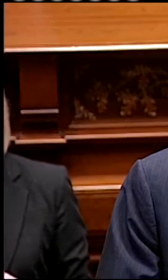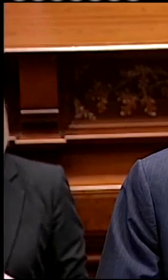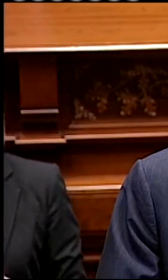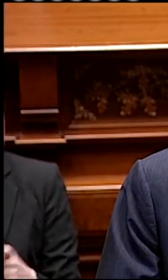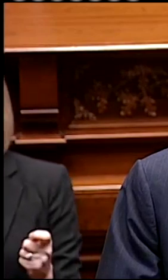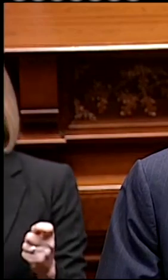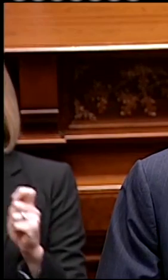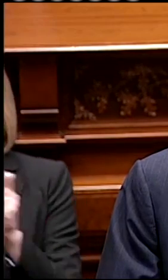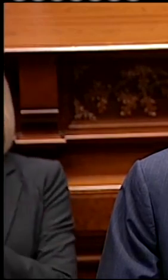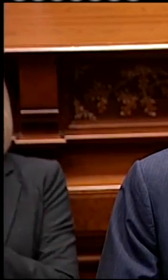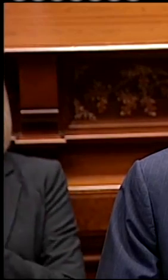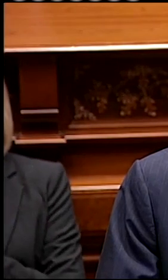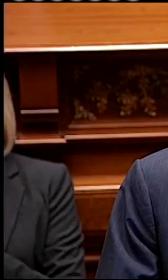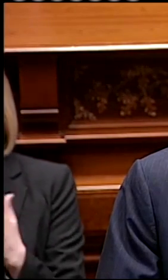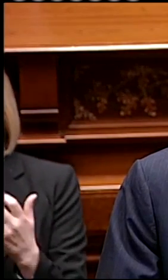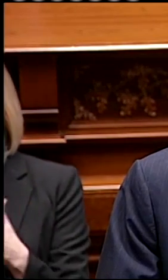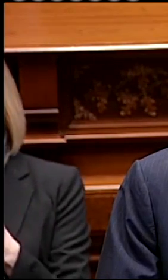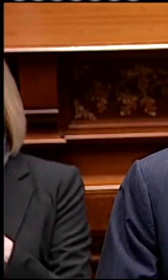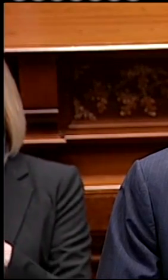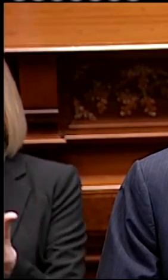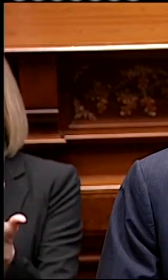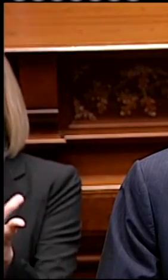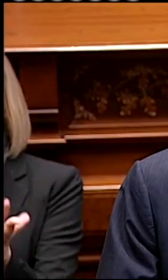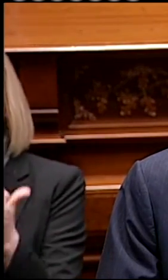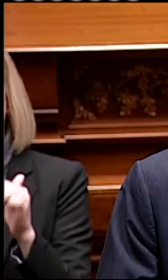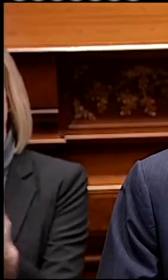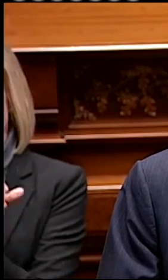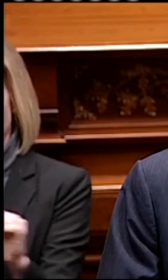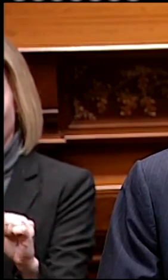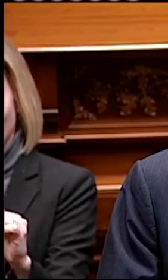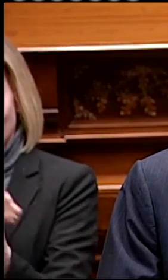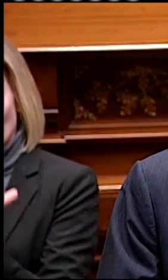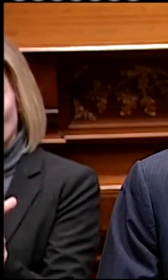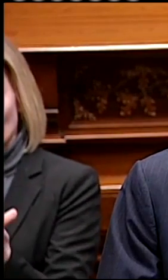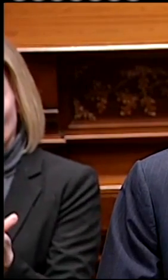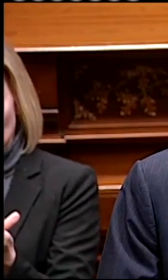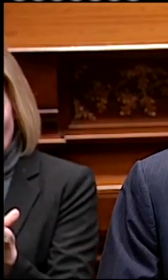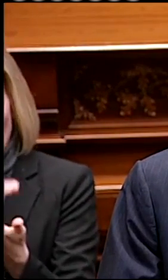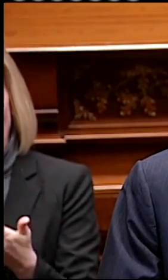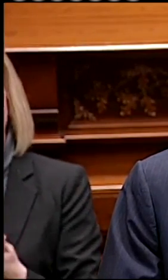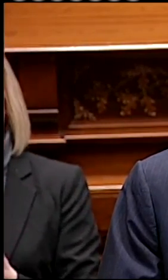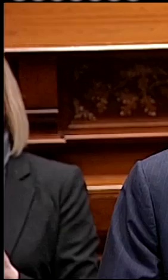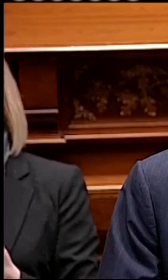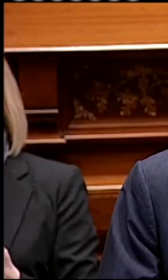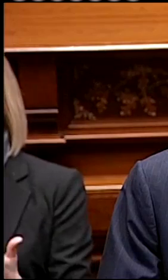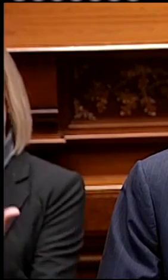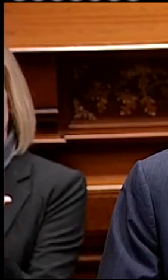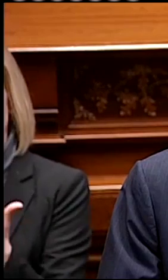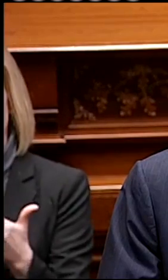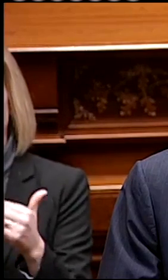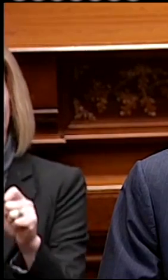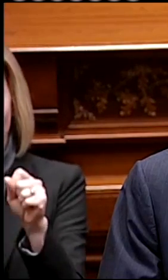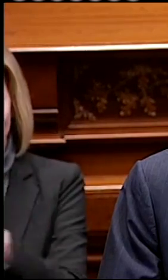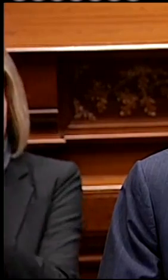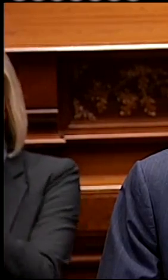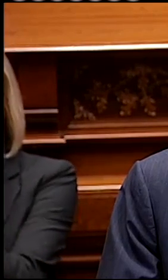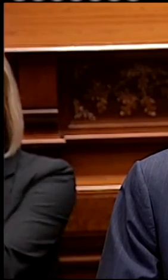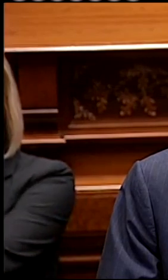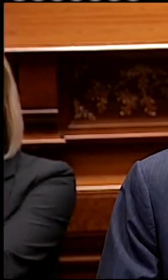Reforming the prevailing wage laws could save our schools nearly $160 million every